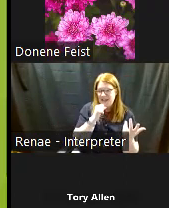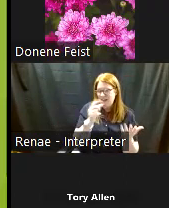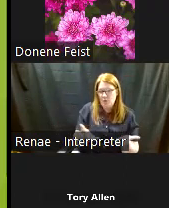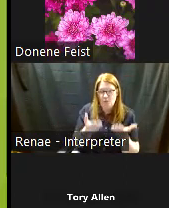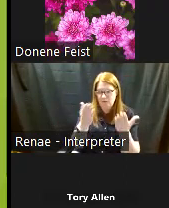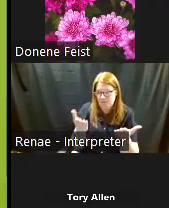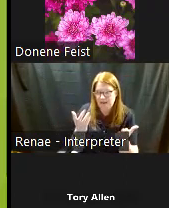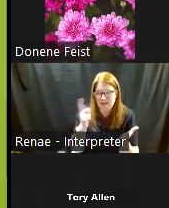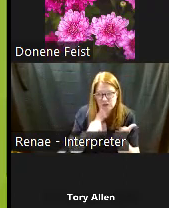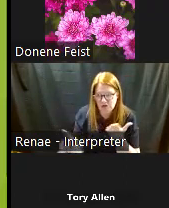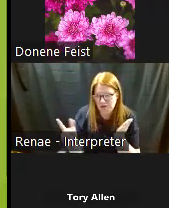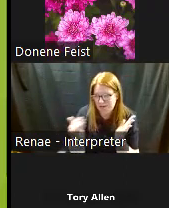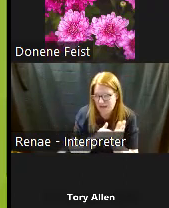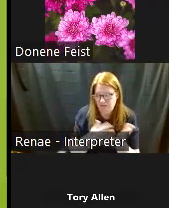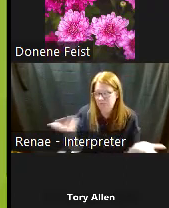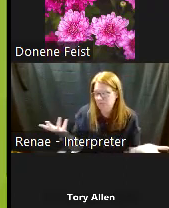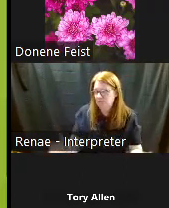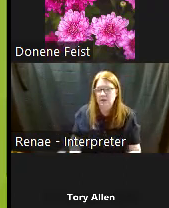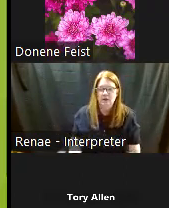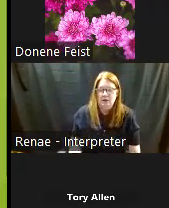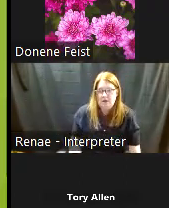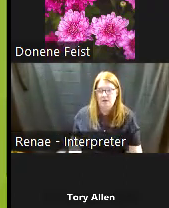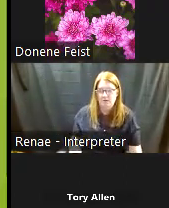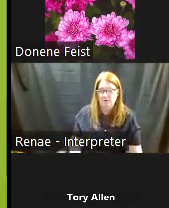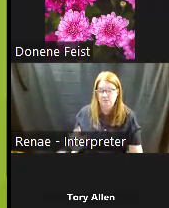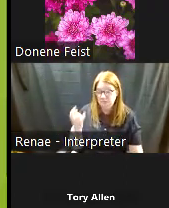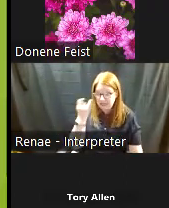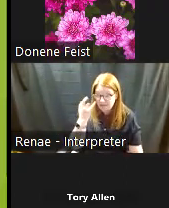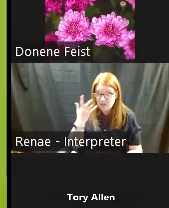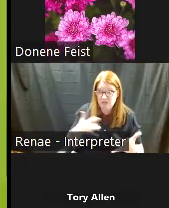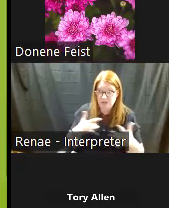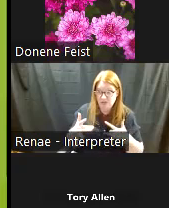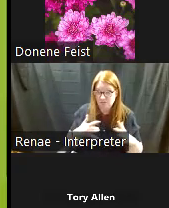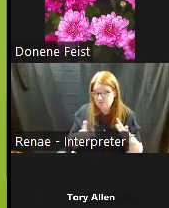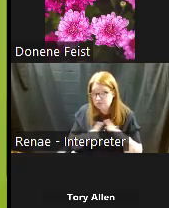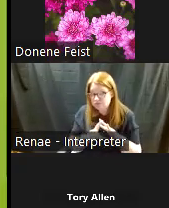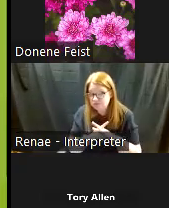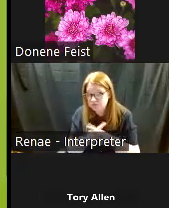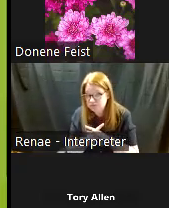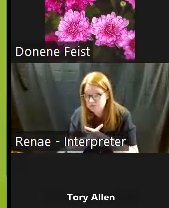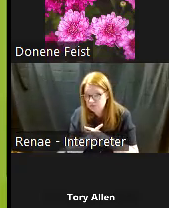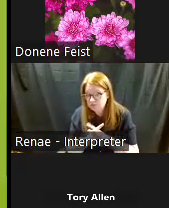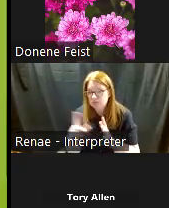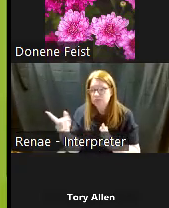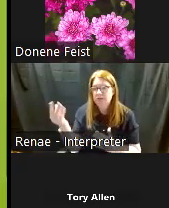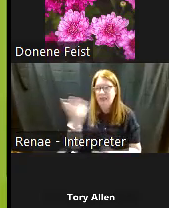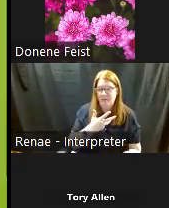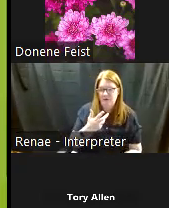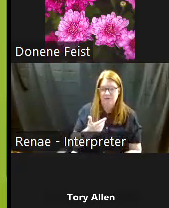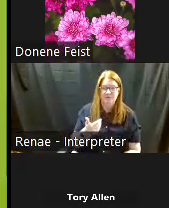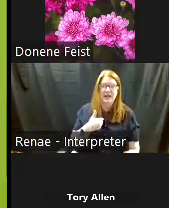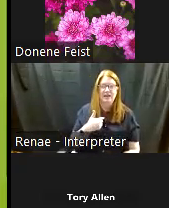that point. I would just encourage parents to return anytime if concerns come up down the road. I have a little auditory